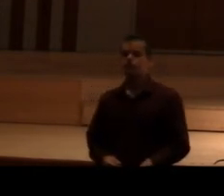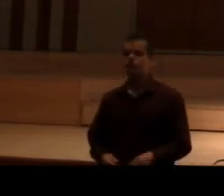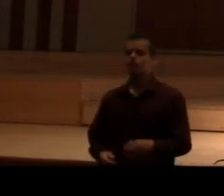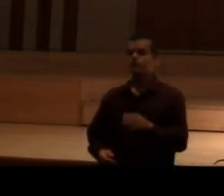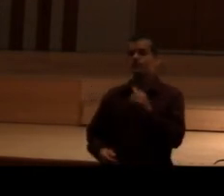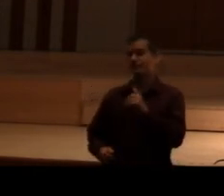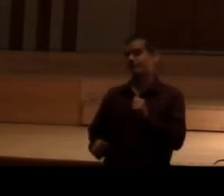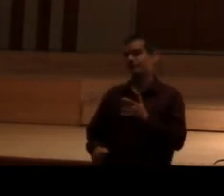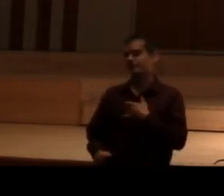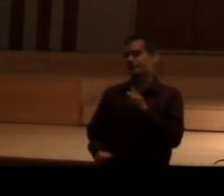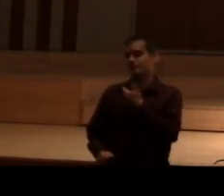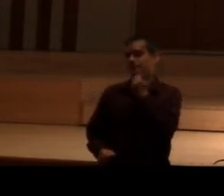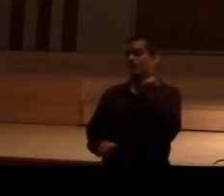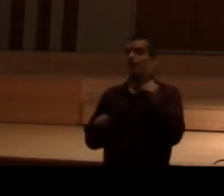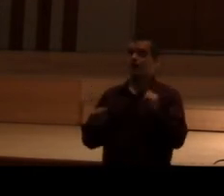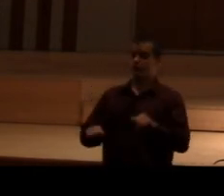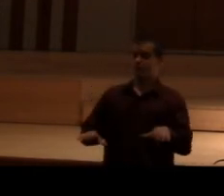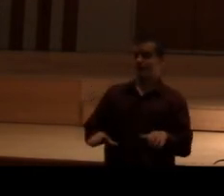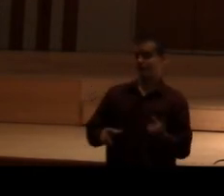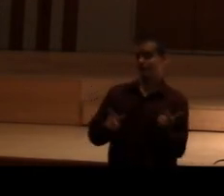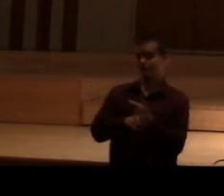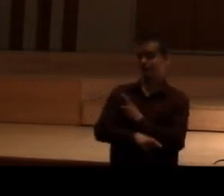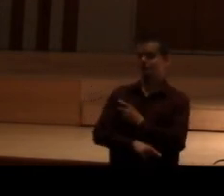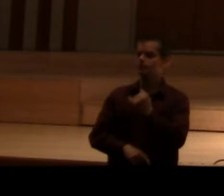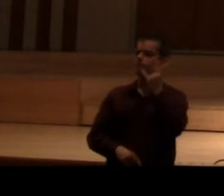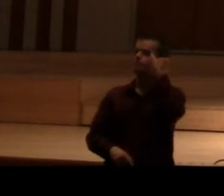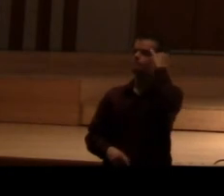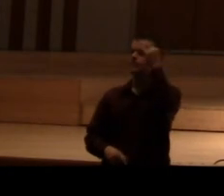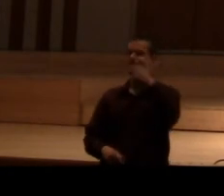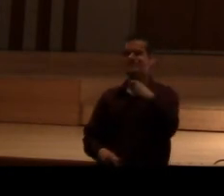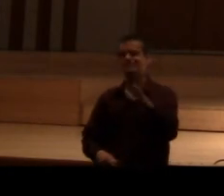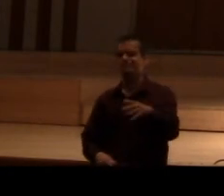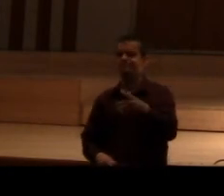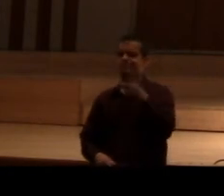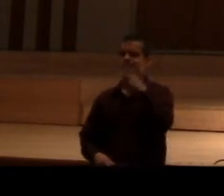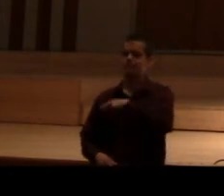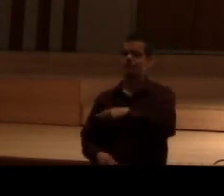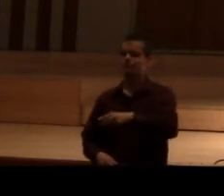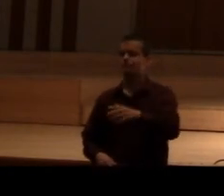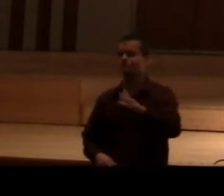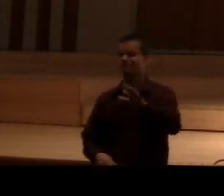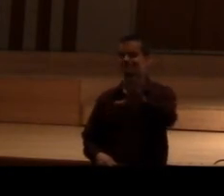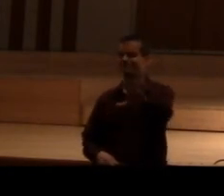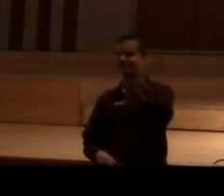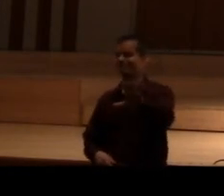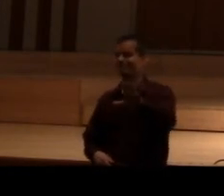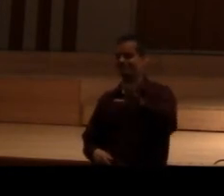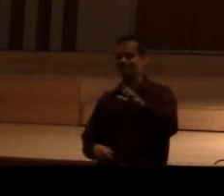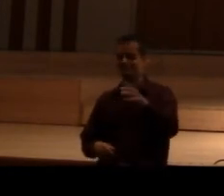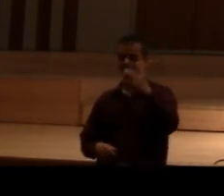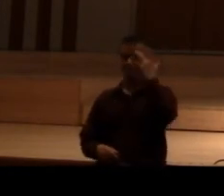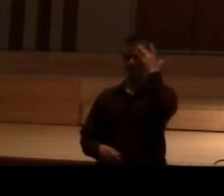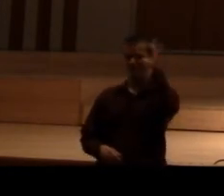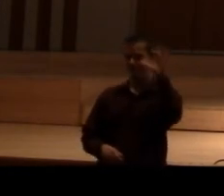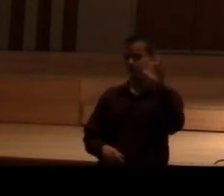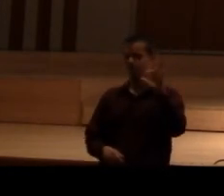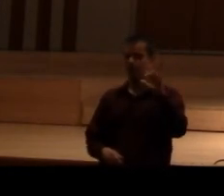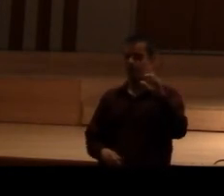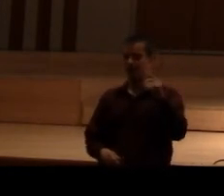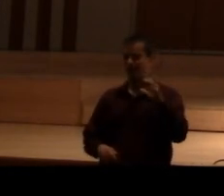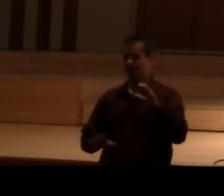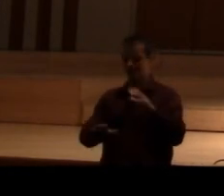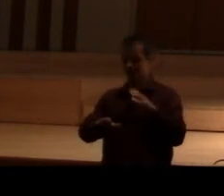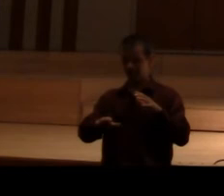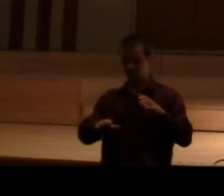better, I could have done a bit worse. Imagine if I told him to shut his mouth, to stop being such a smart aleck, and that we haven't reached